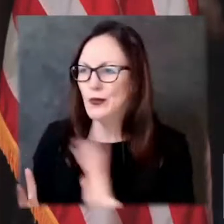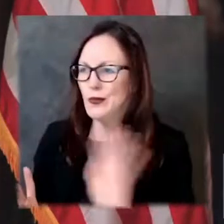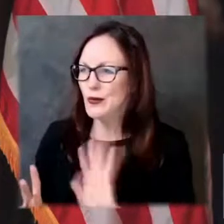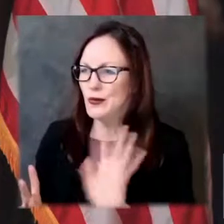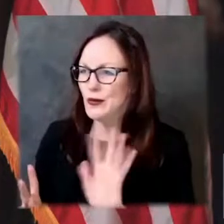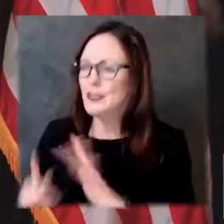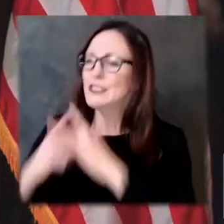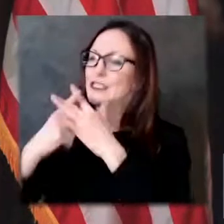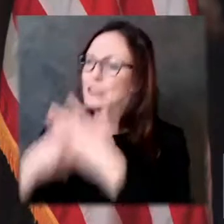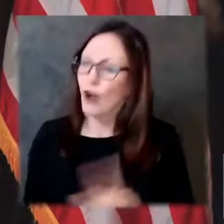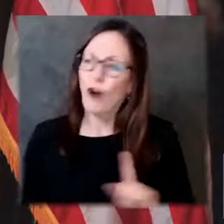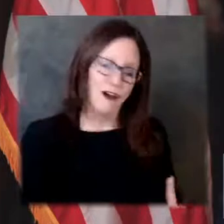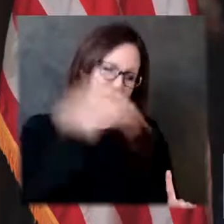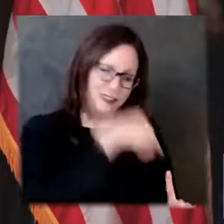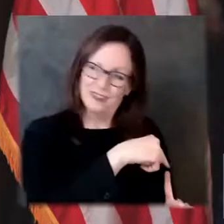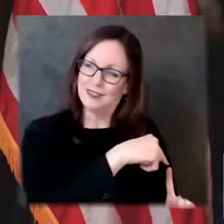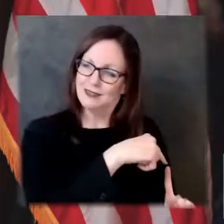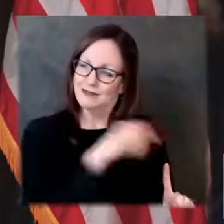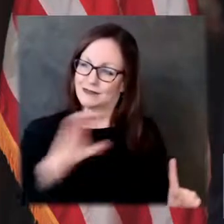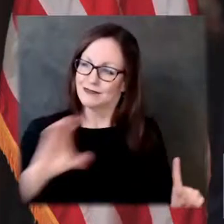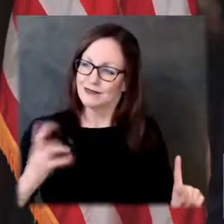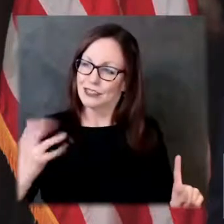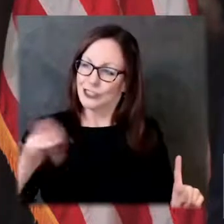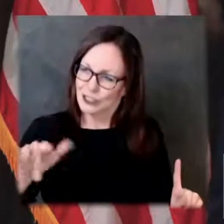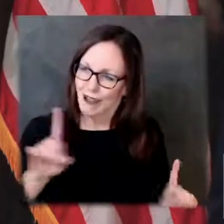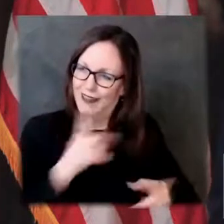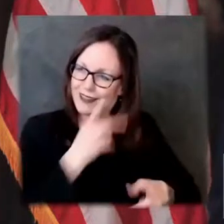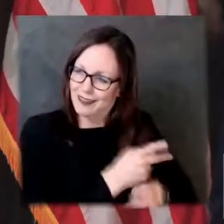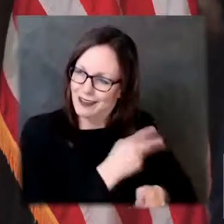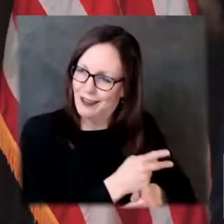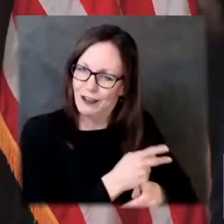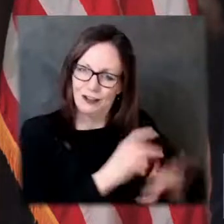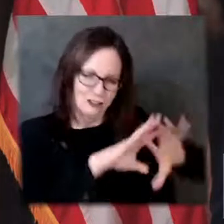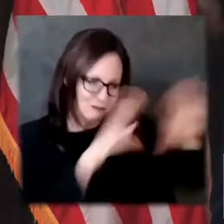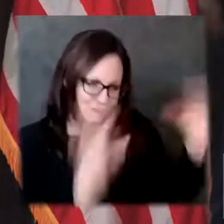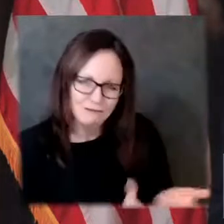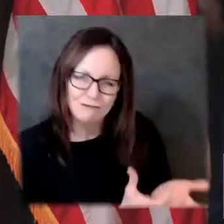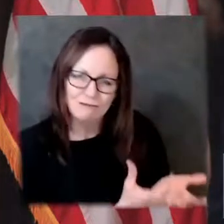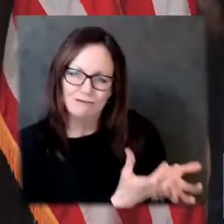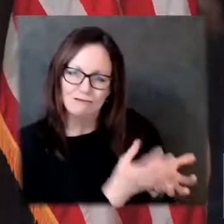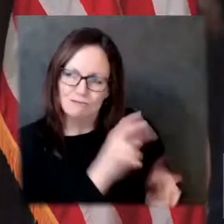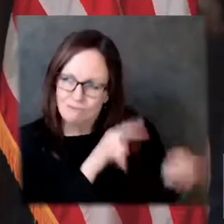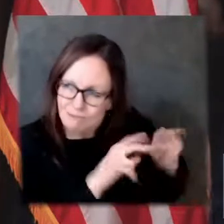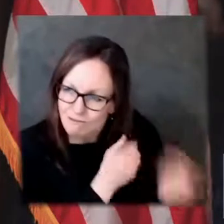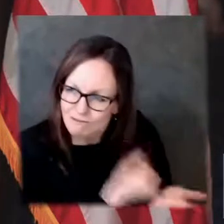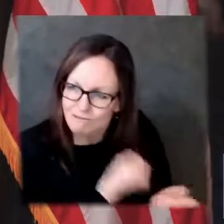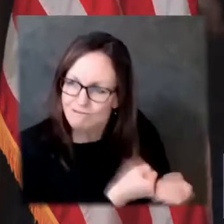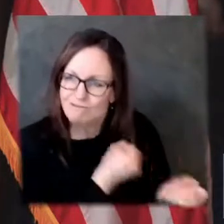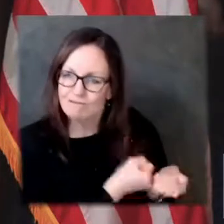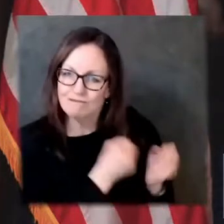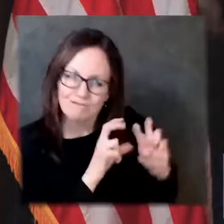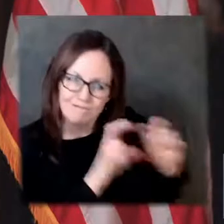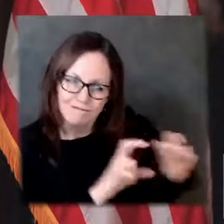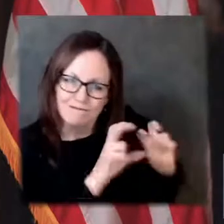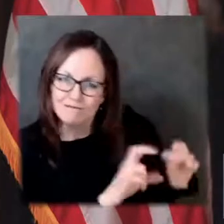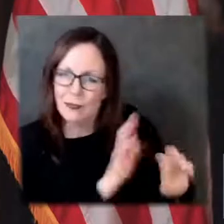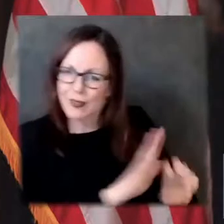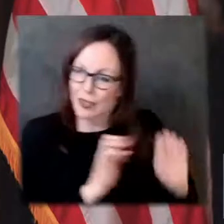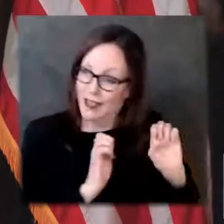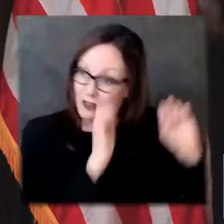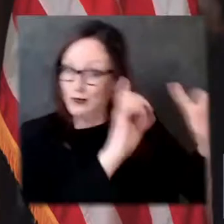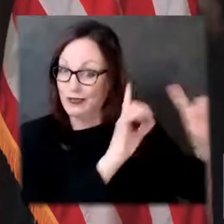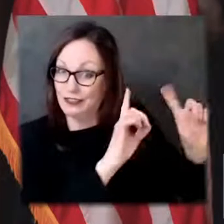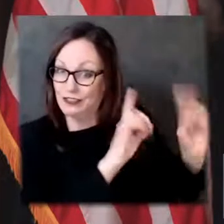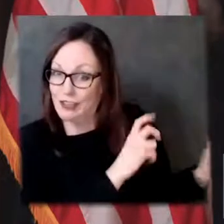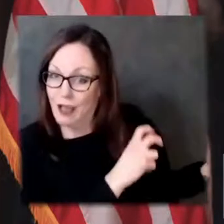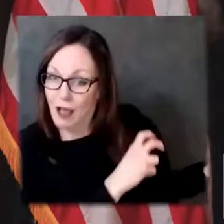off to kindergarten. So for the second budget in a row, our Badger Bounce Back Agenda proposes that the state delivers